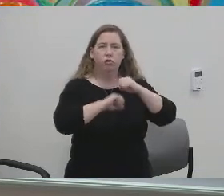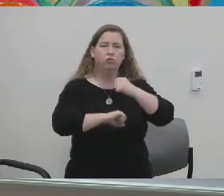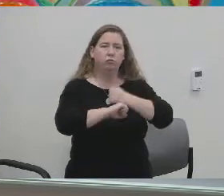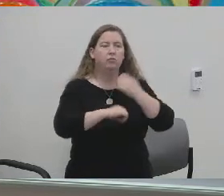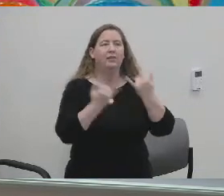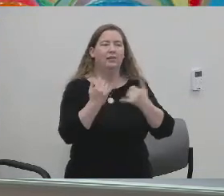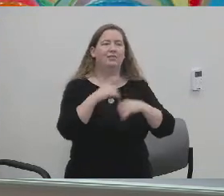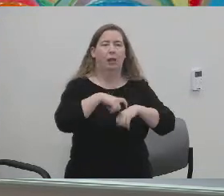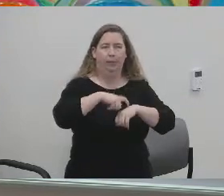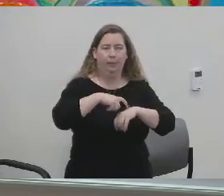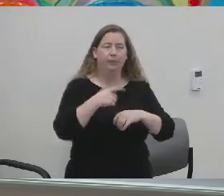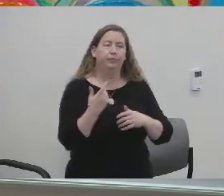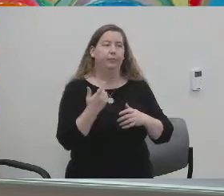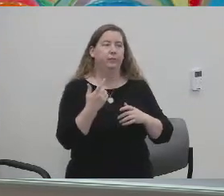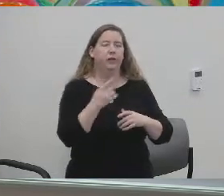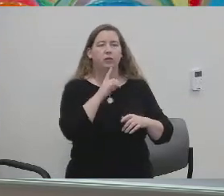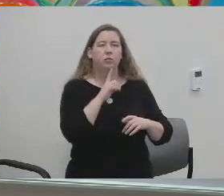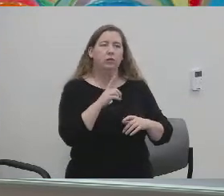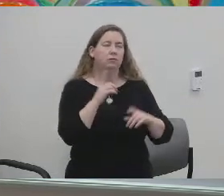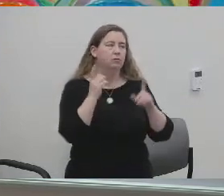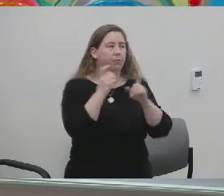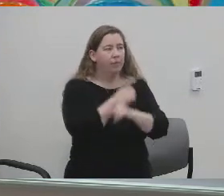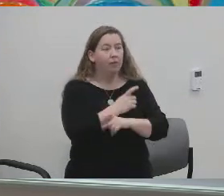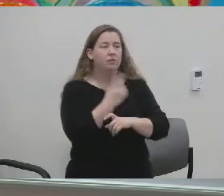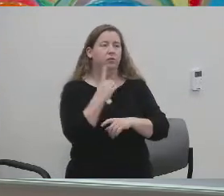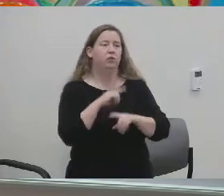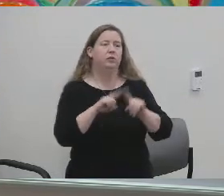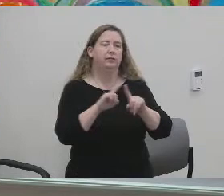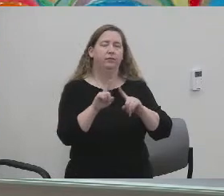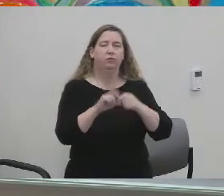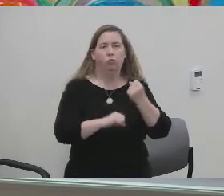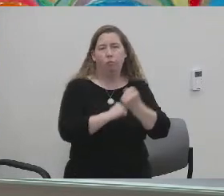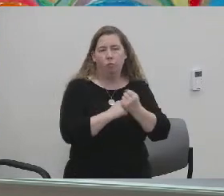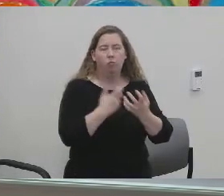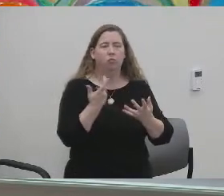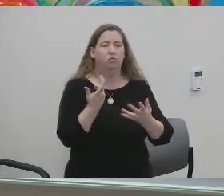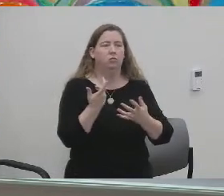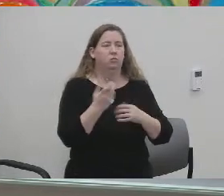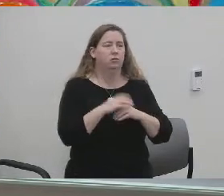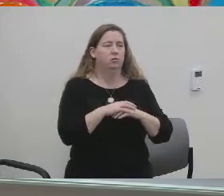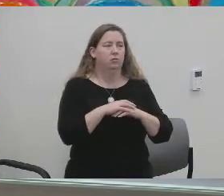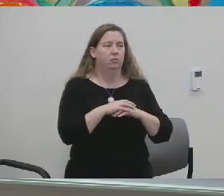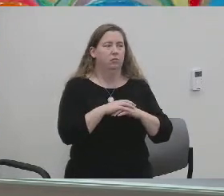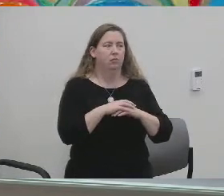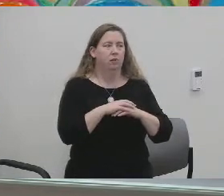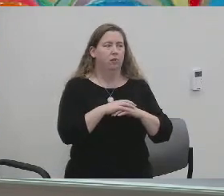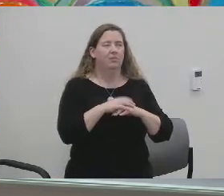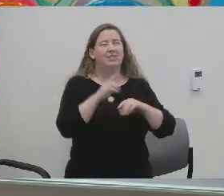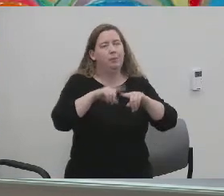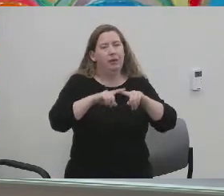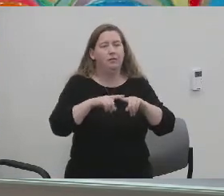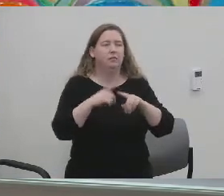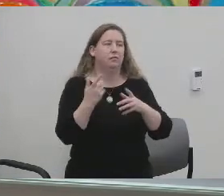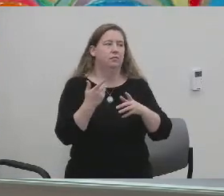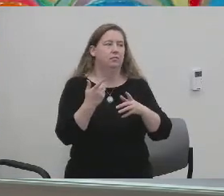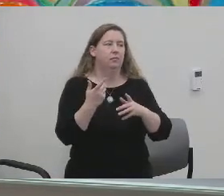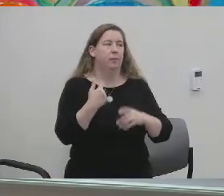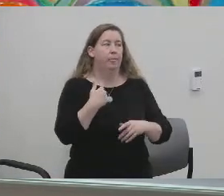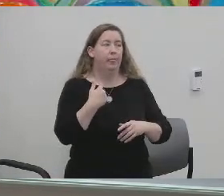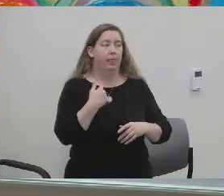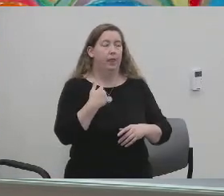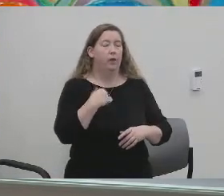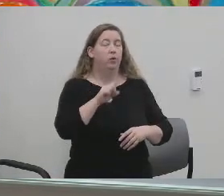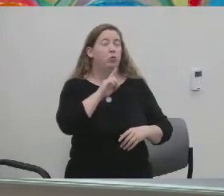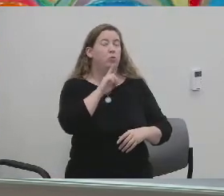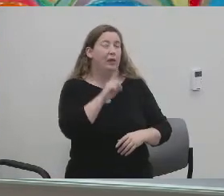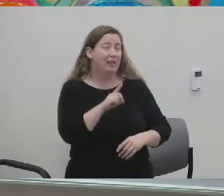like with the complexity of different support that we need to give to different people depending on the platform. I would be surprised that we would